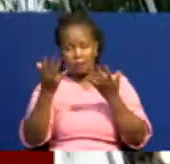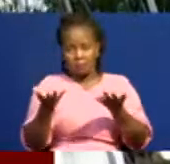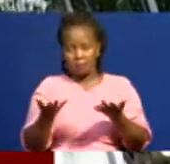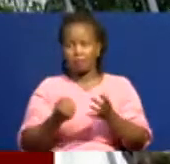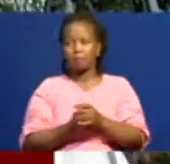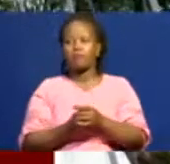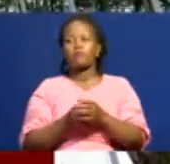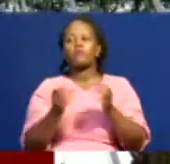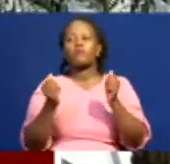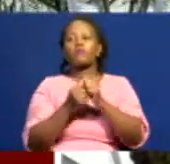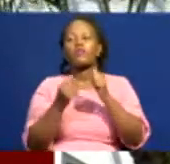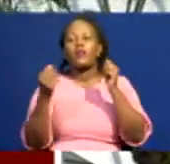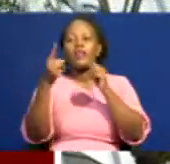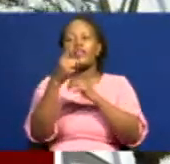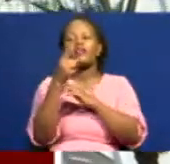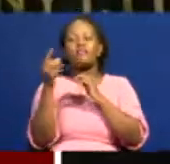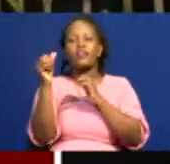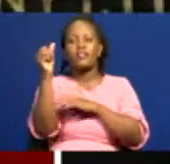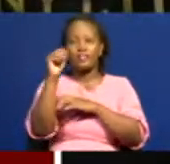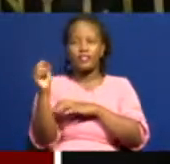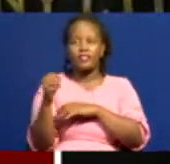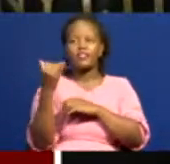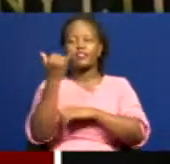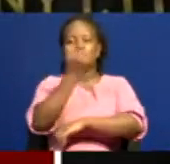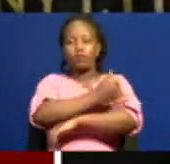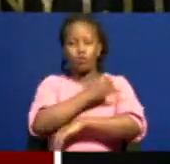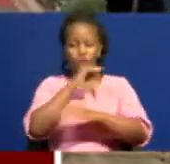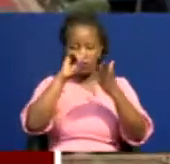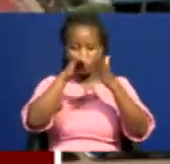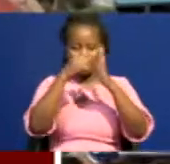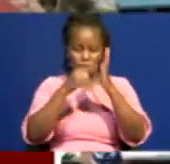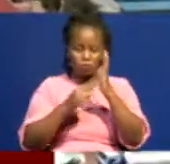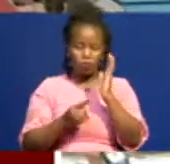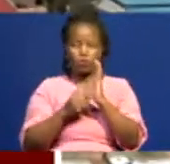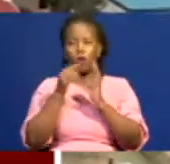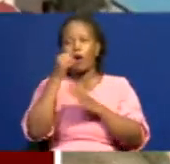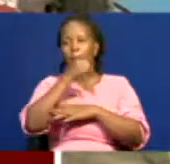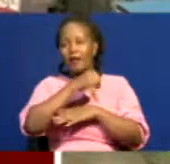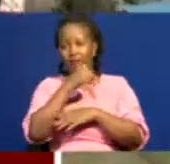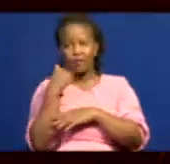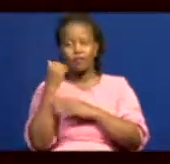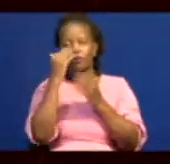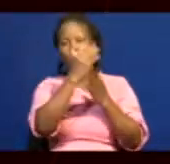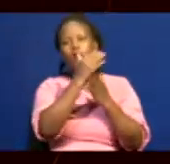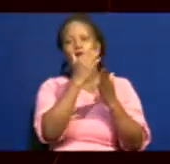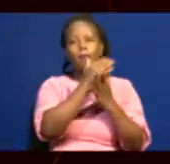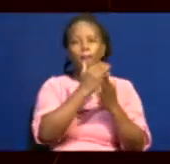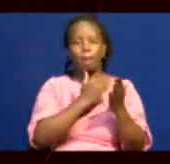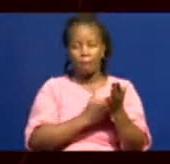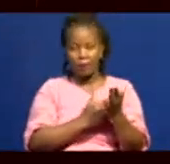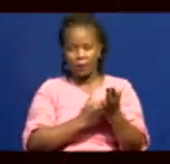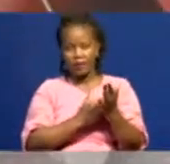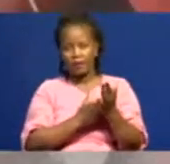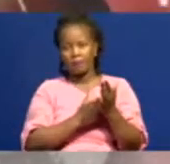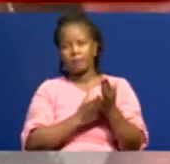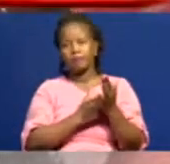11 state agencies picked to start the privatization of parastatals program.